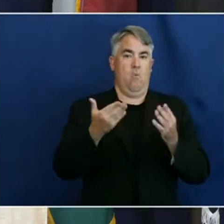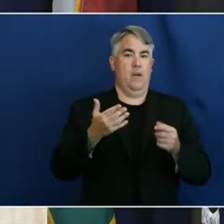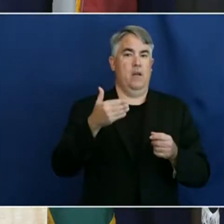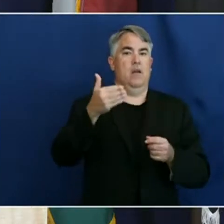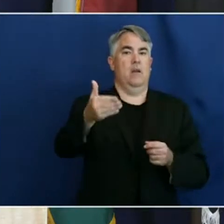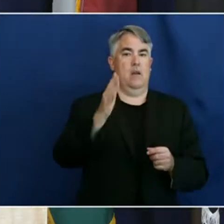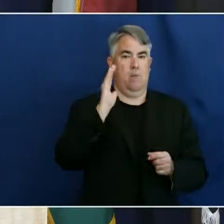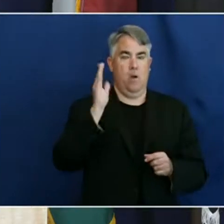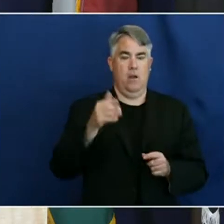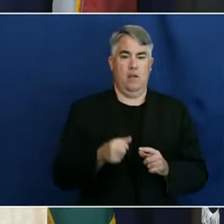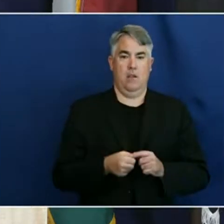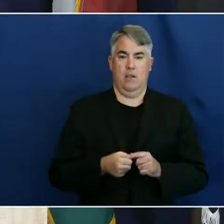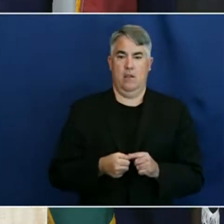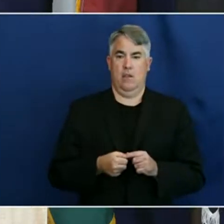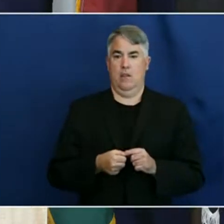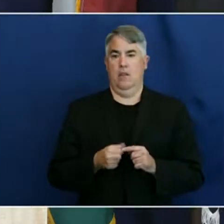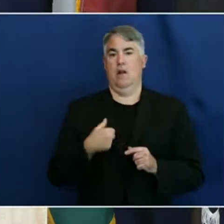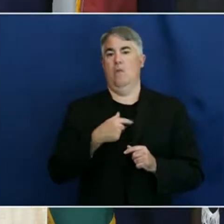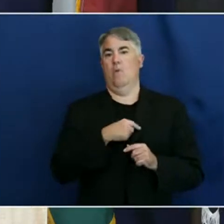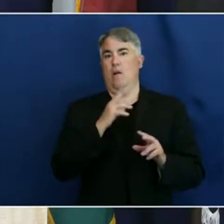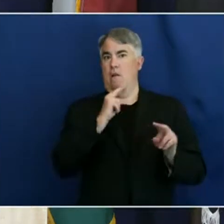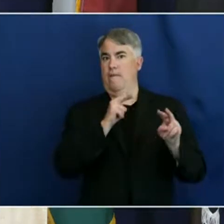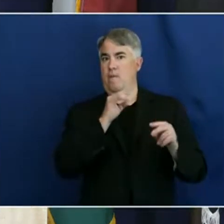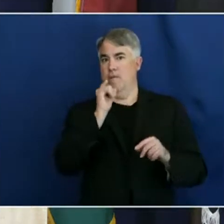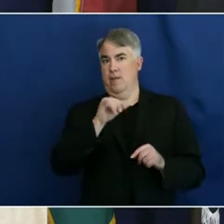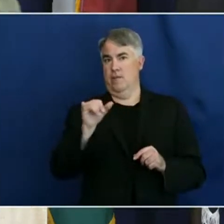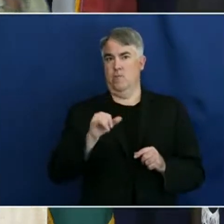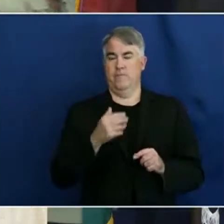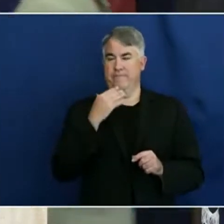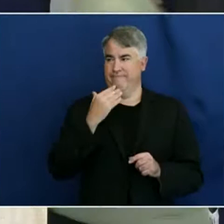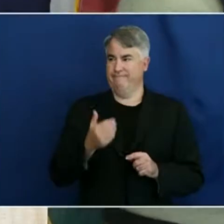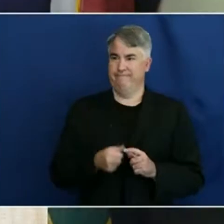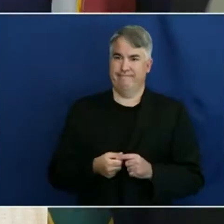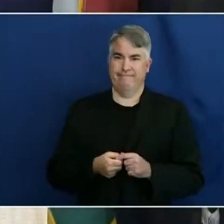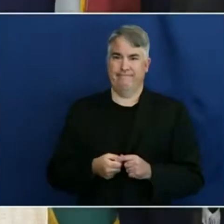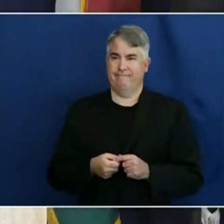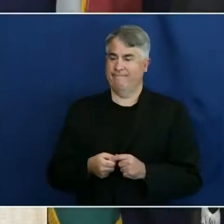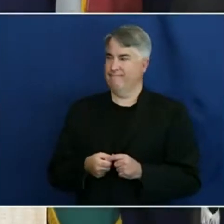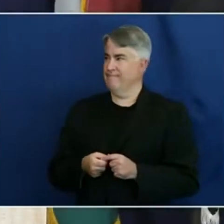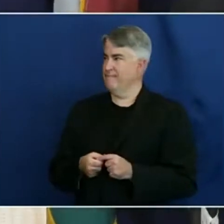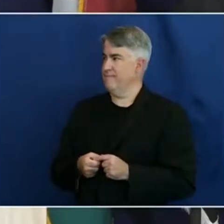So that is something to look forward to as well. Thank you. Thank you.